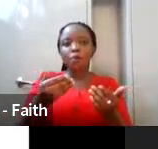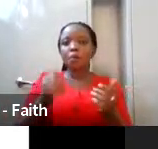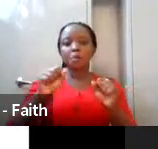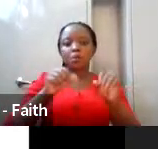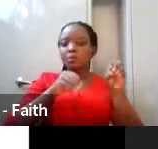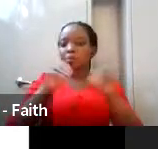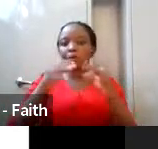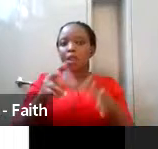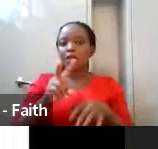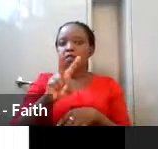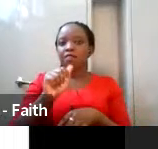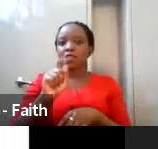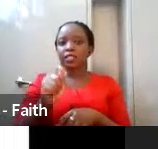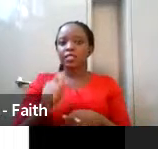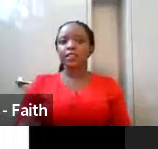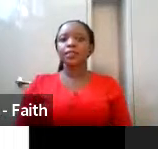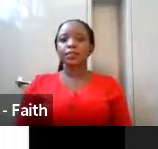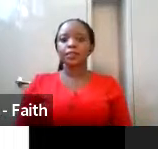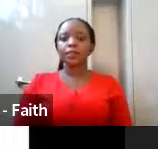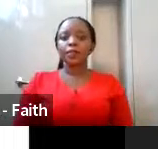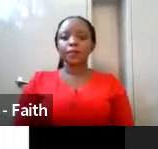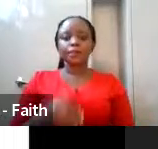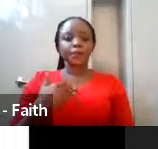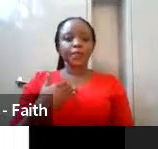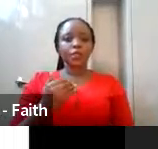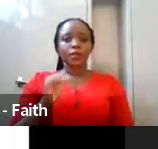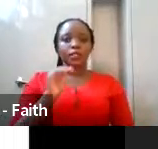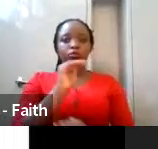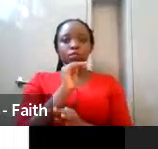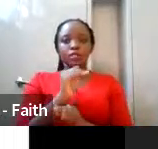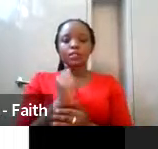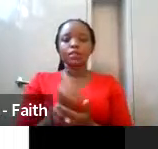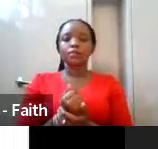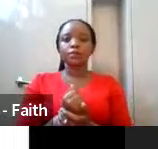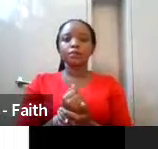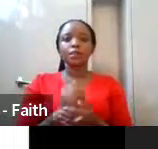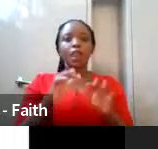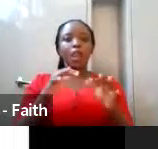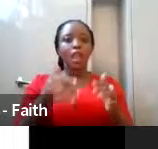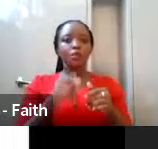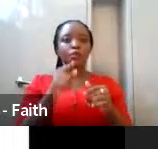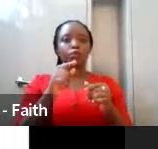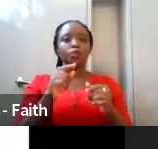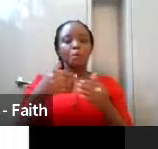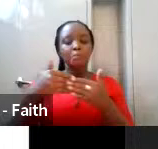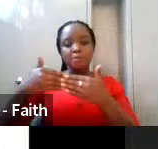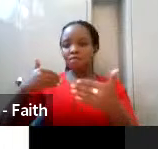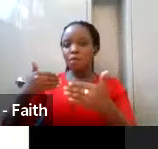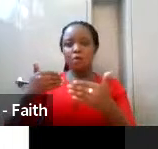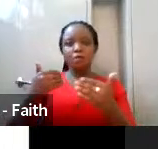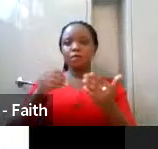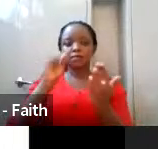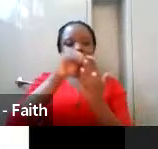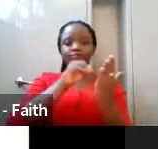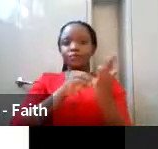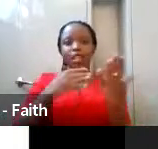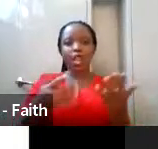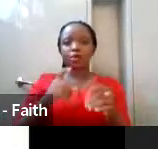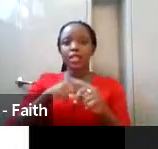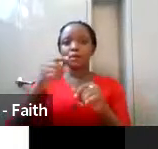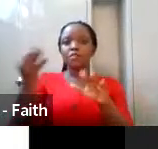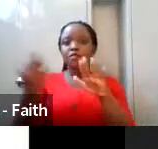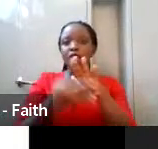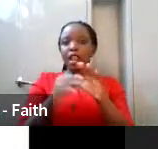Maybe Hilary, Okay, I can thank you. just ask to get clarity. How did you capture that before when you used to file them as